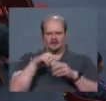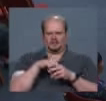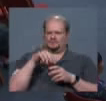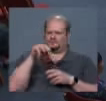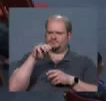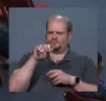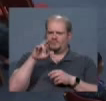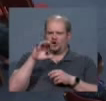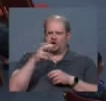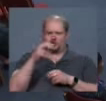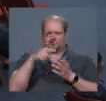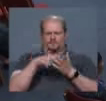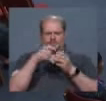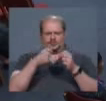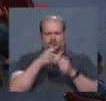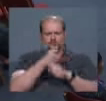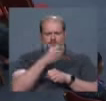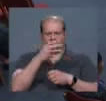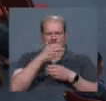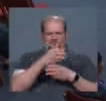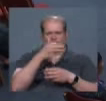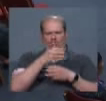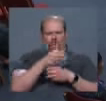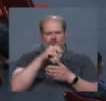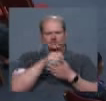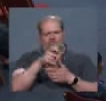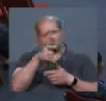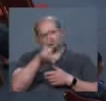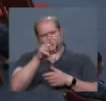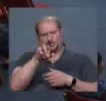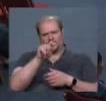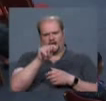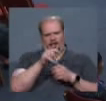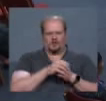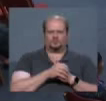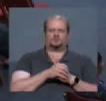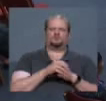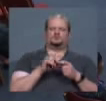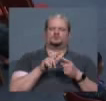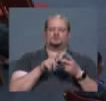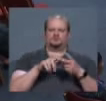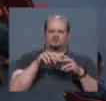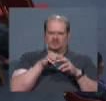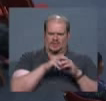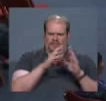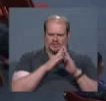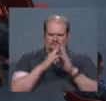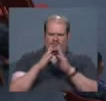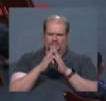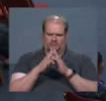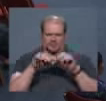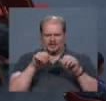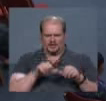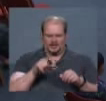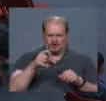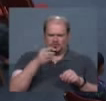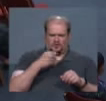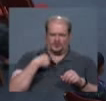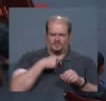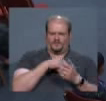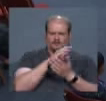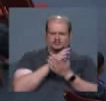of this year, there were several windows that were shot out in this community. Can you give us